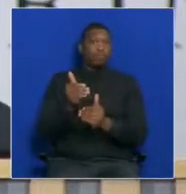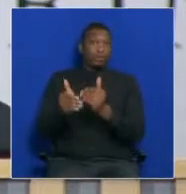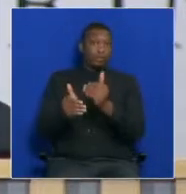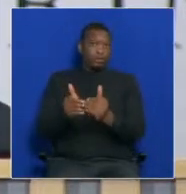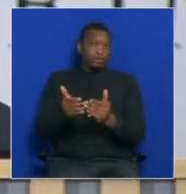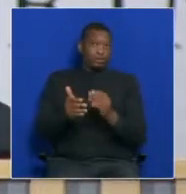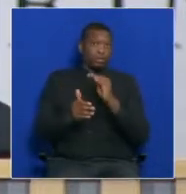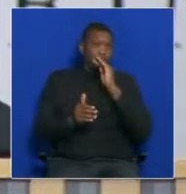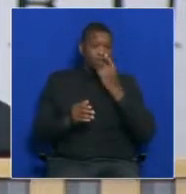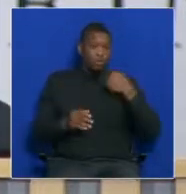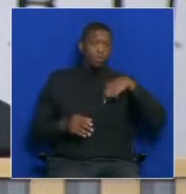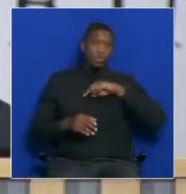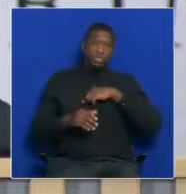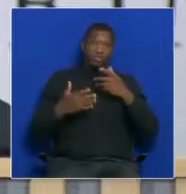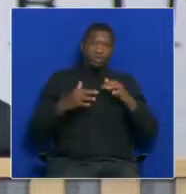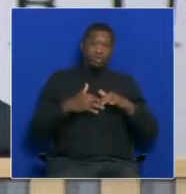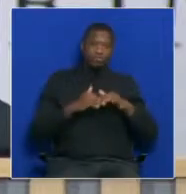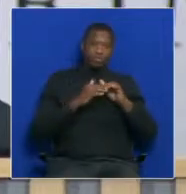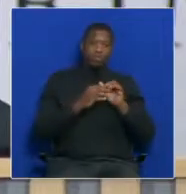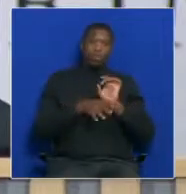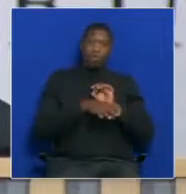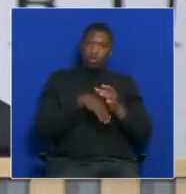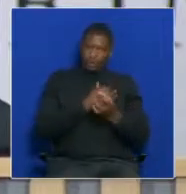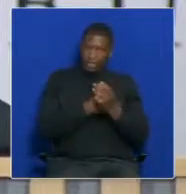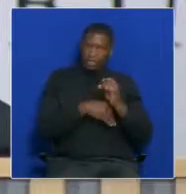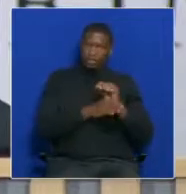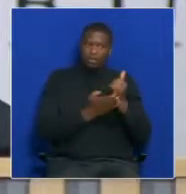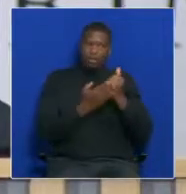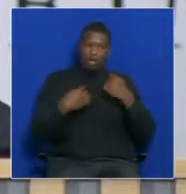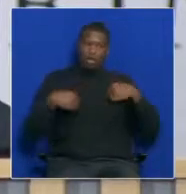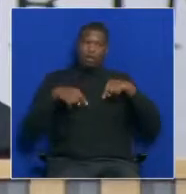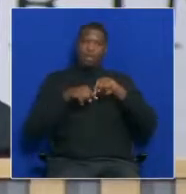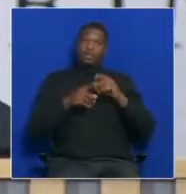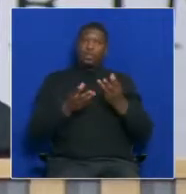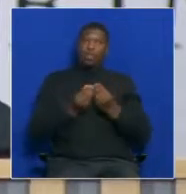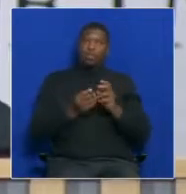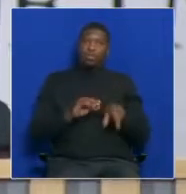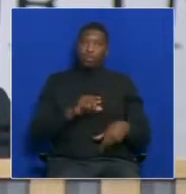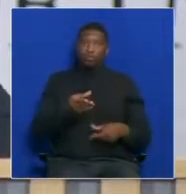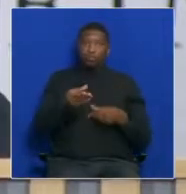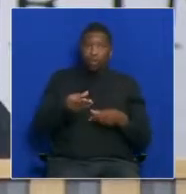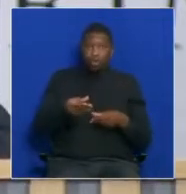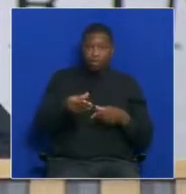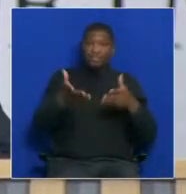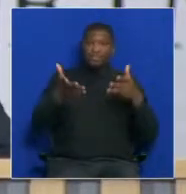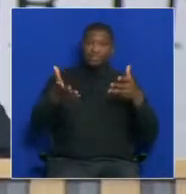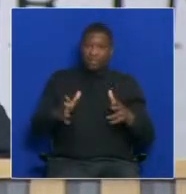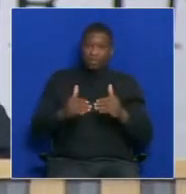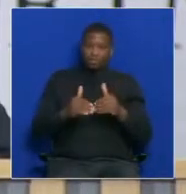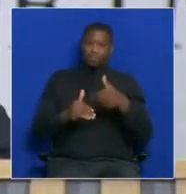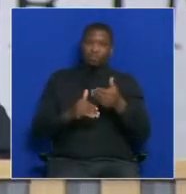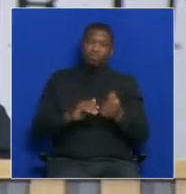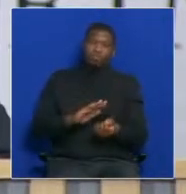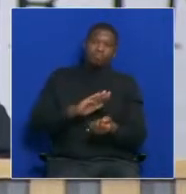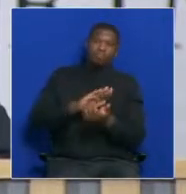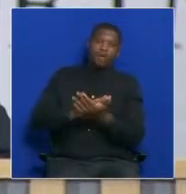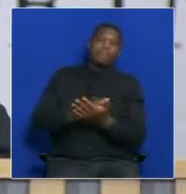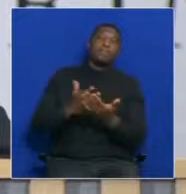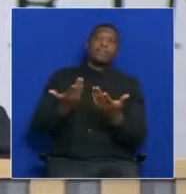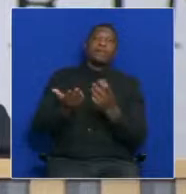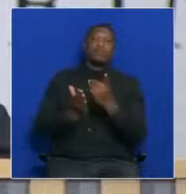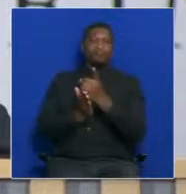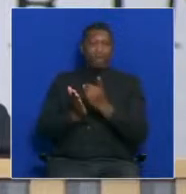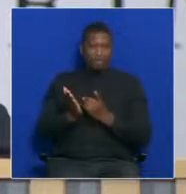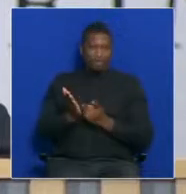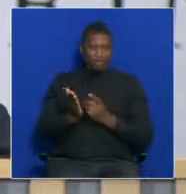were assisting us with this document, and then they would send a draft. So the version 1 is the draft that was first